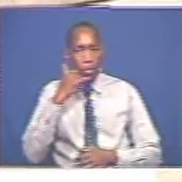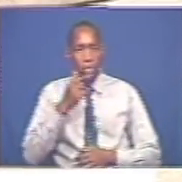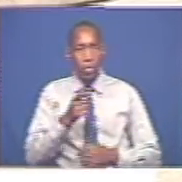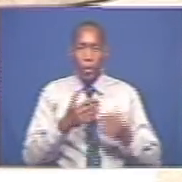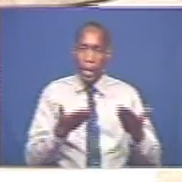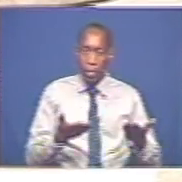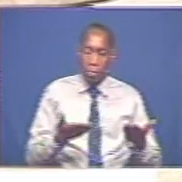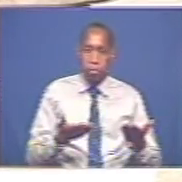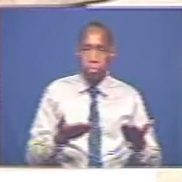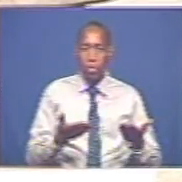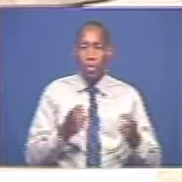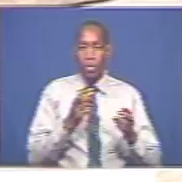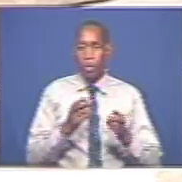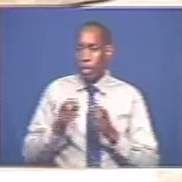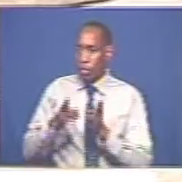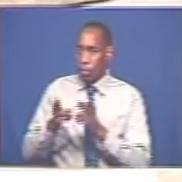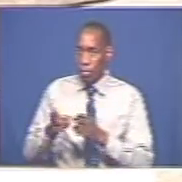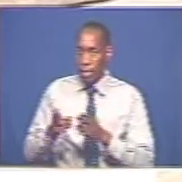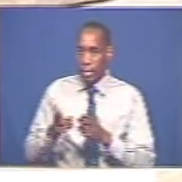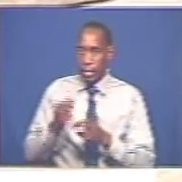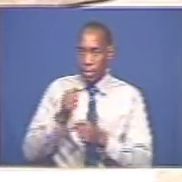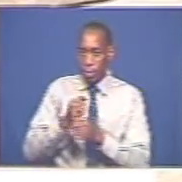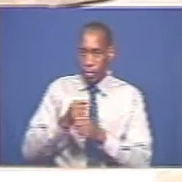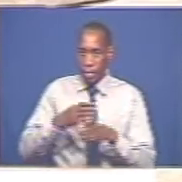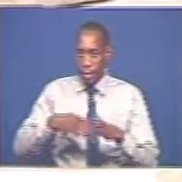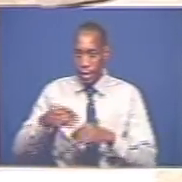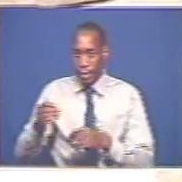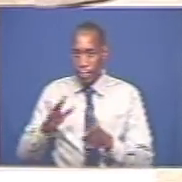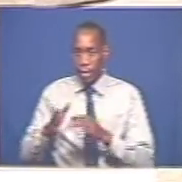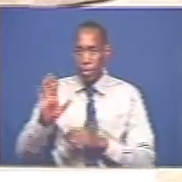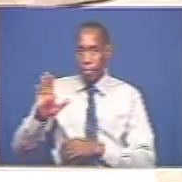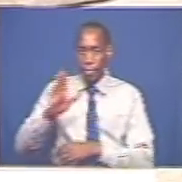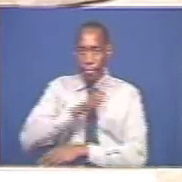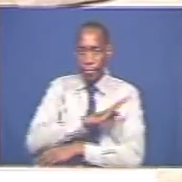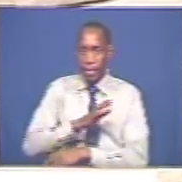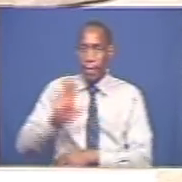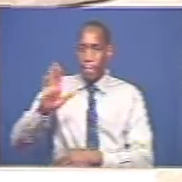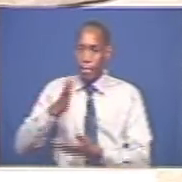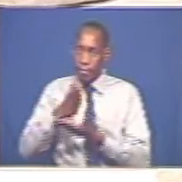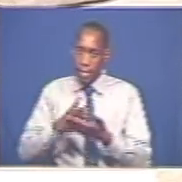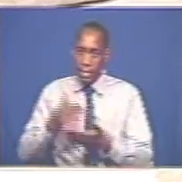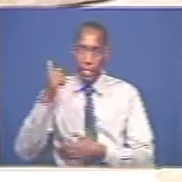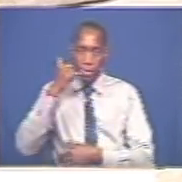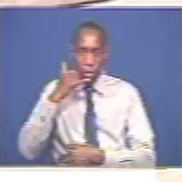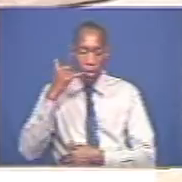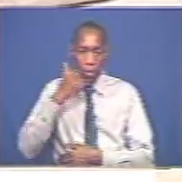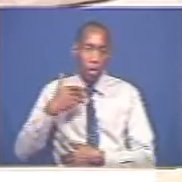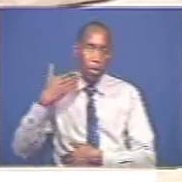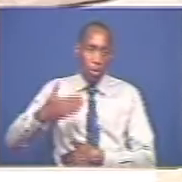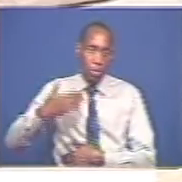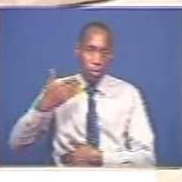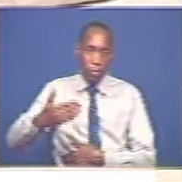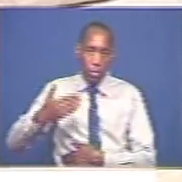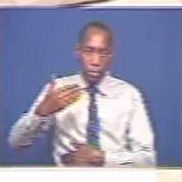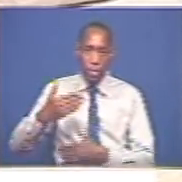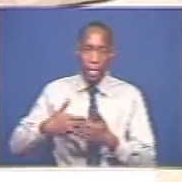would call. Usually you leave work at around 5. Yeah. So by around 5:30 he would make a call almost every single day. Yeah. And